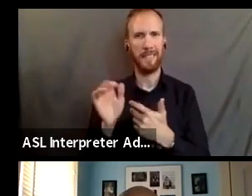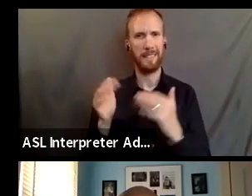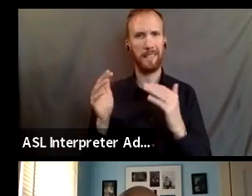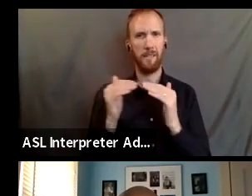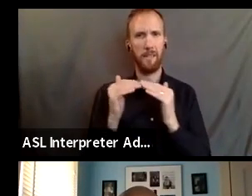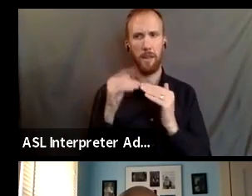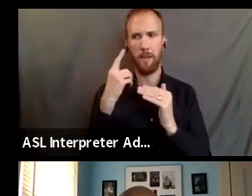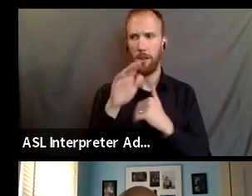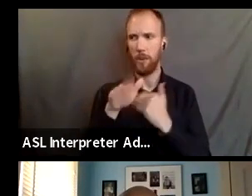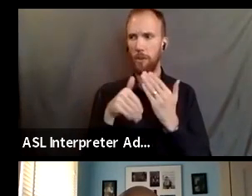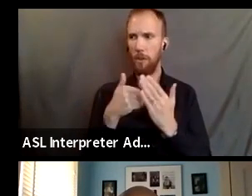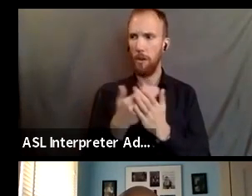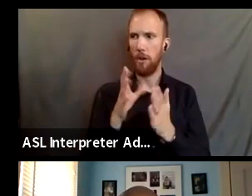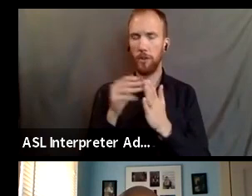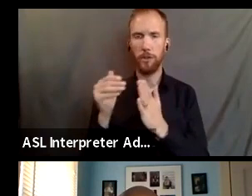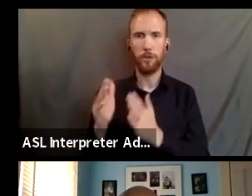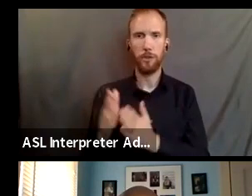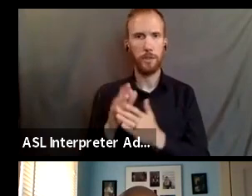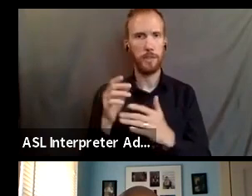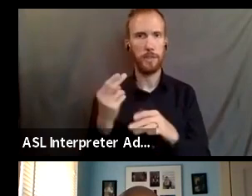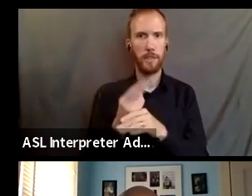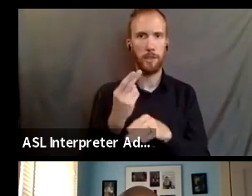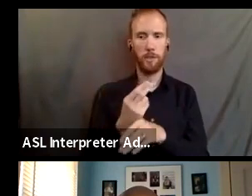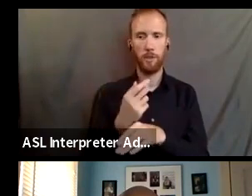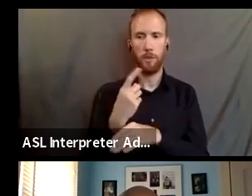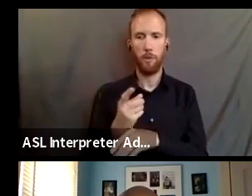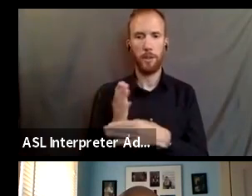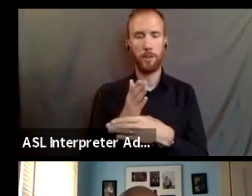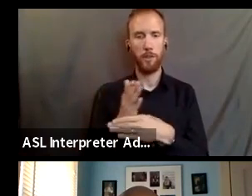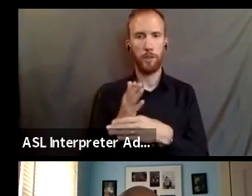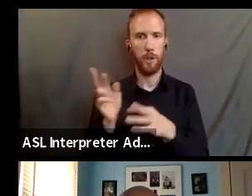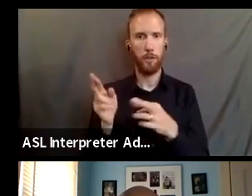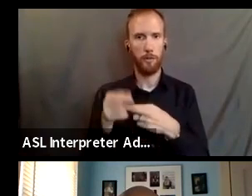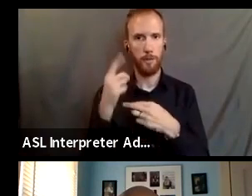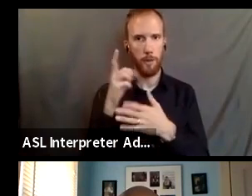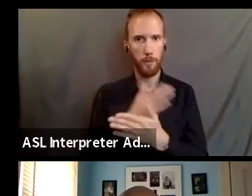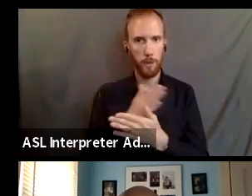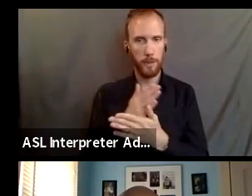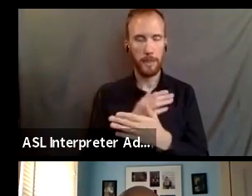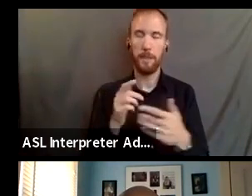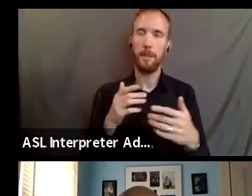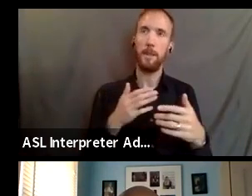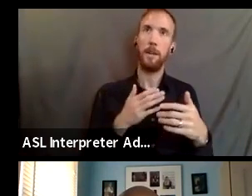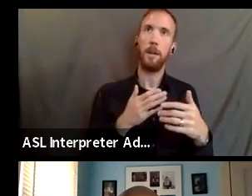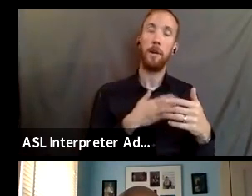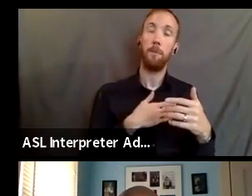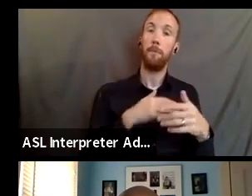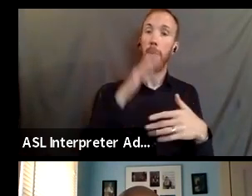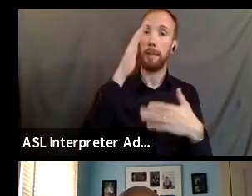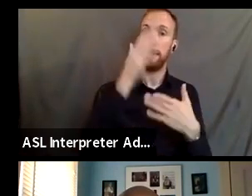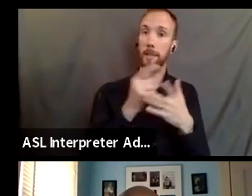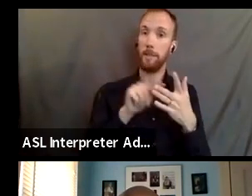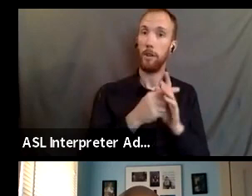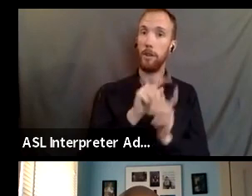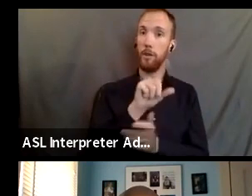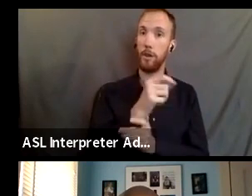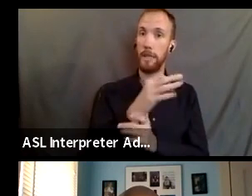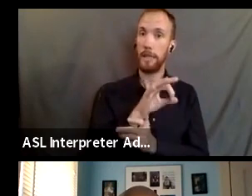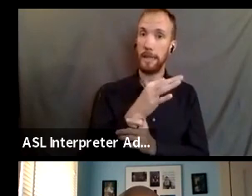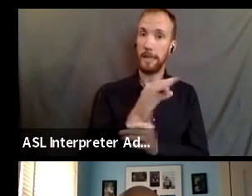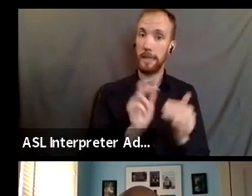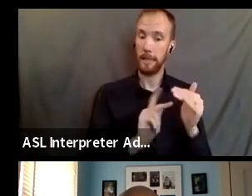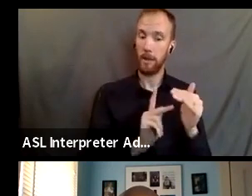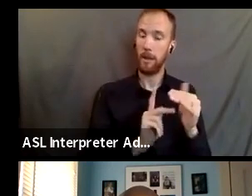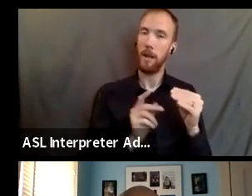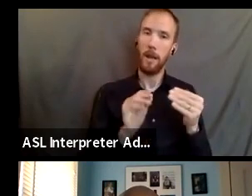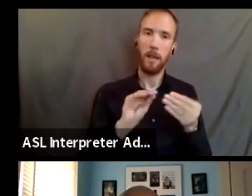teacher to lose a common classroom such as music fast forward my son started kindergarten in 2019 and yet again the numbers are staggering